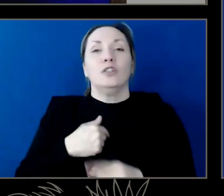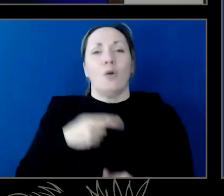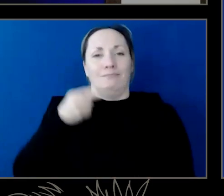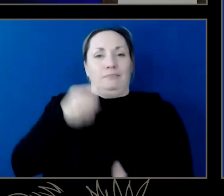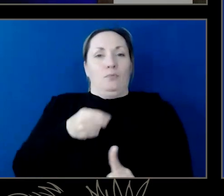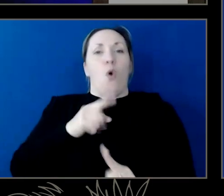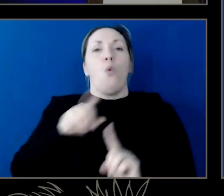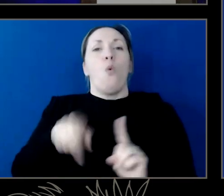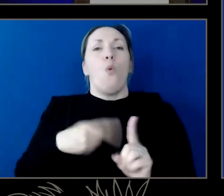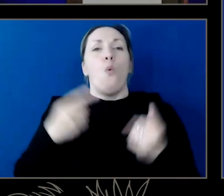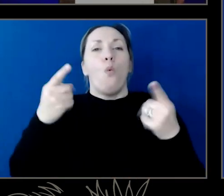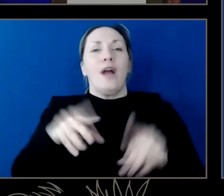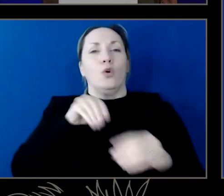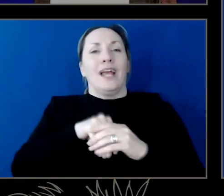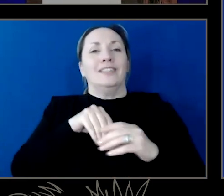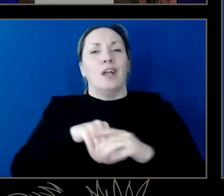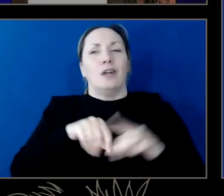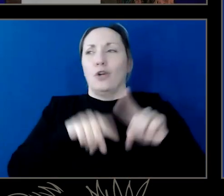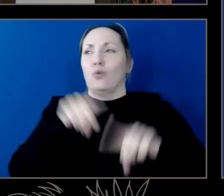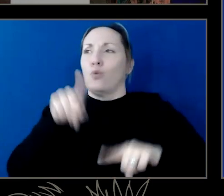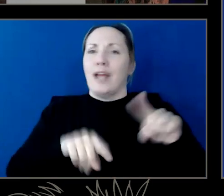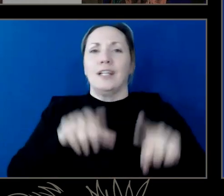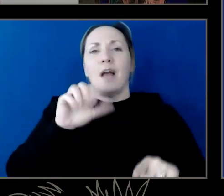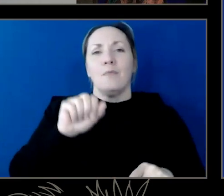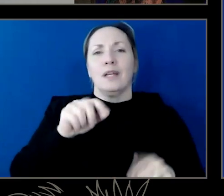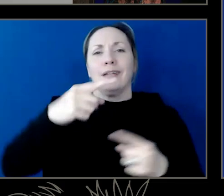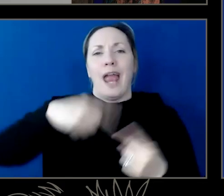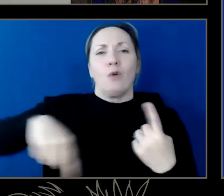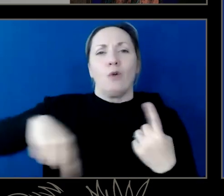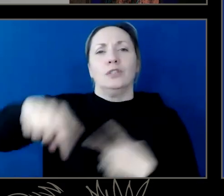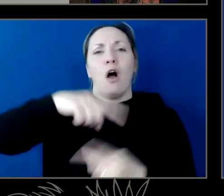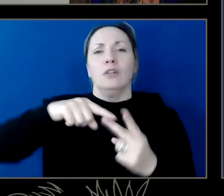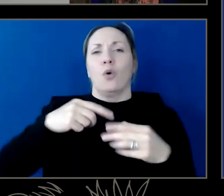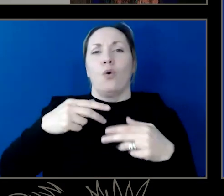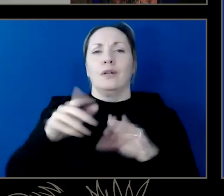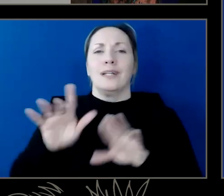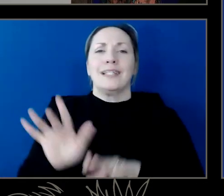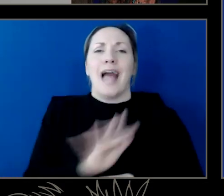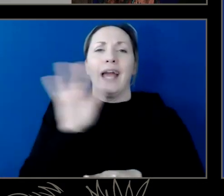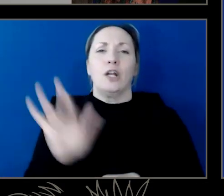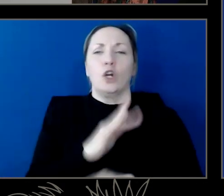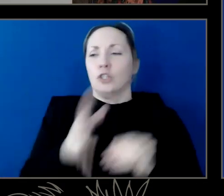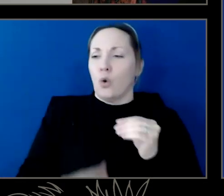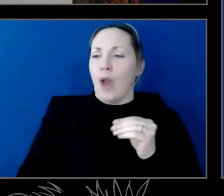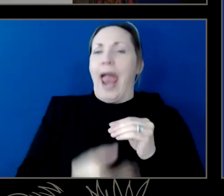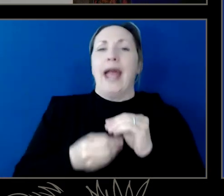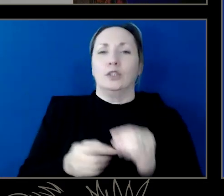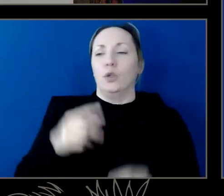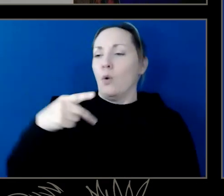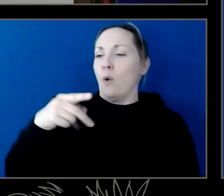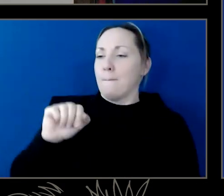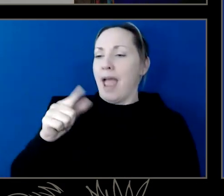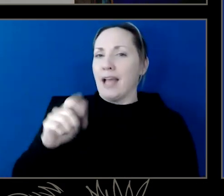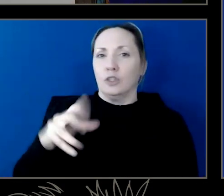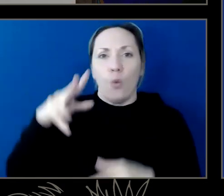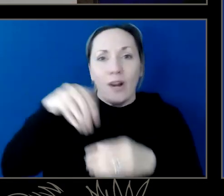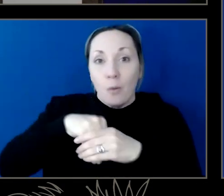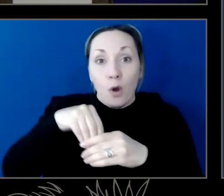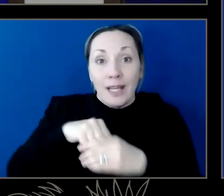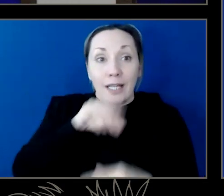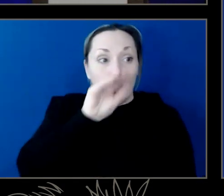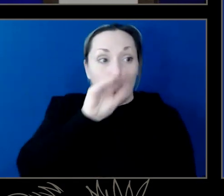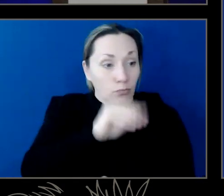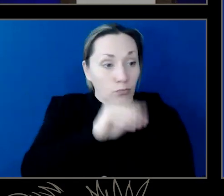is, when you're installing these random carousels or sliders or add to packages, what are you actually putting into your code? You don't